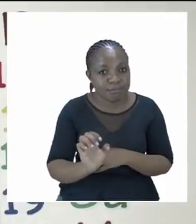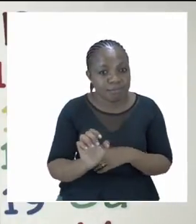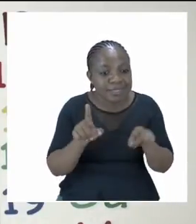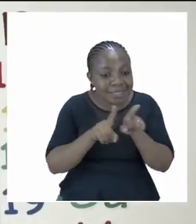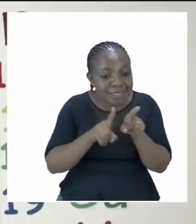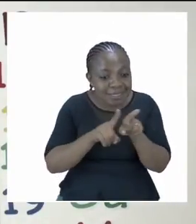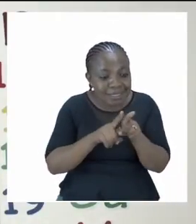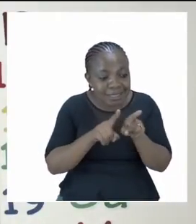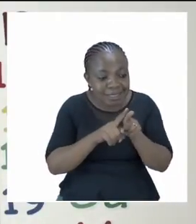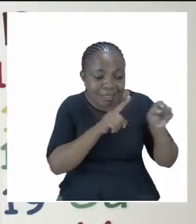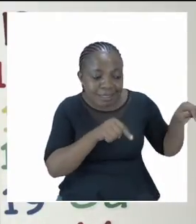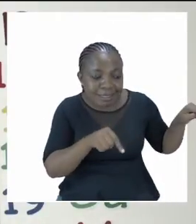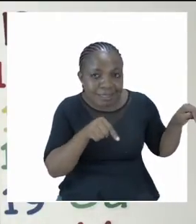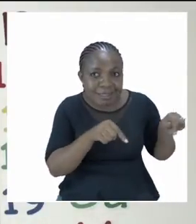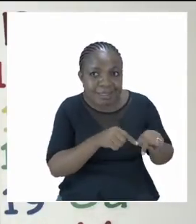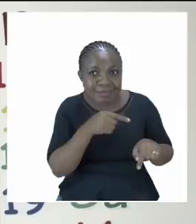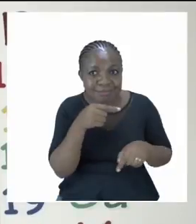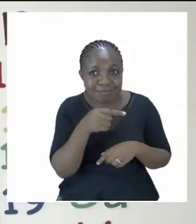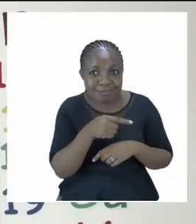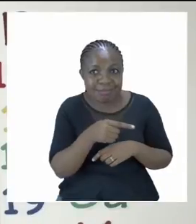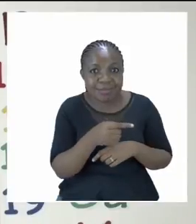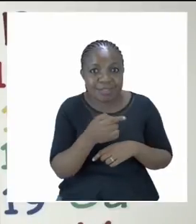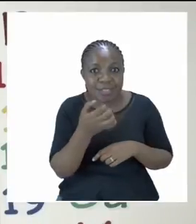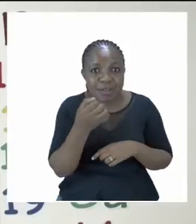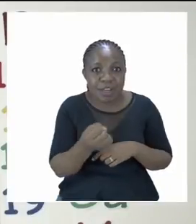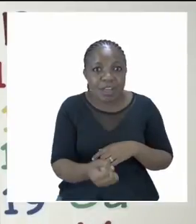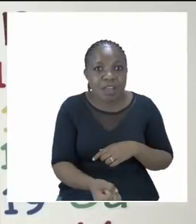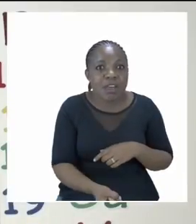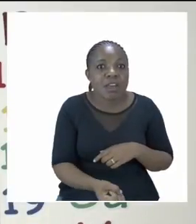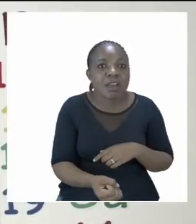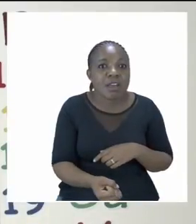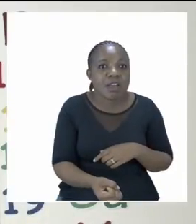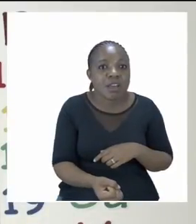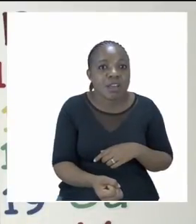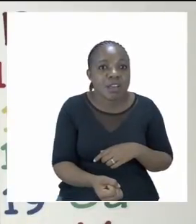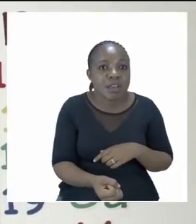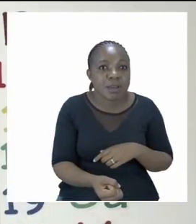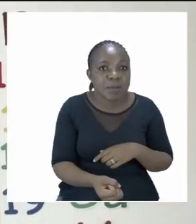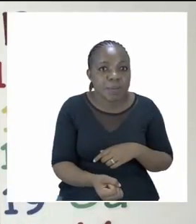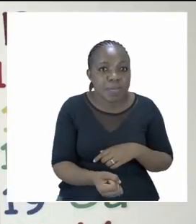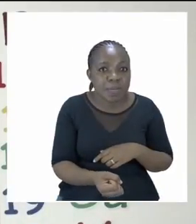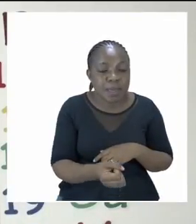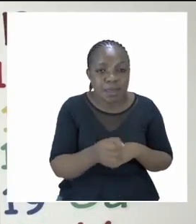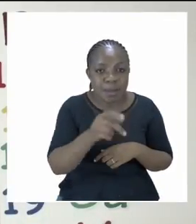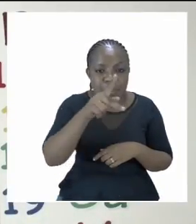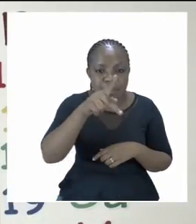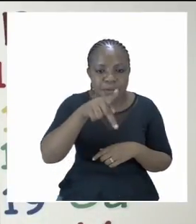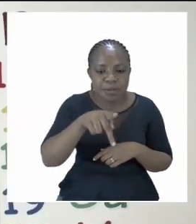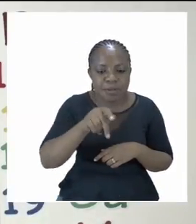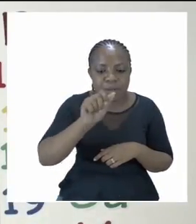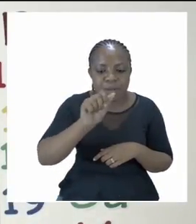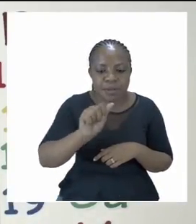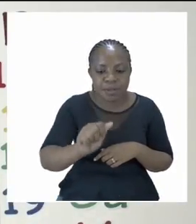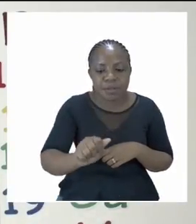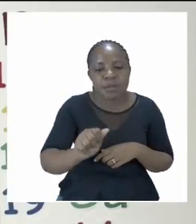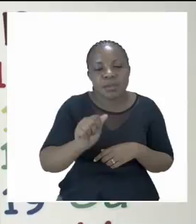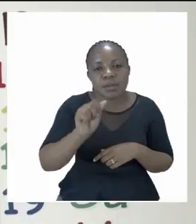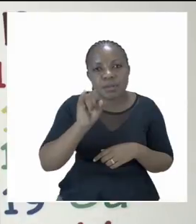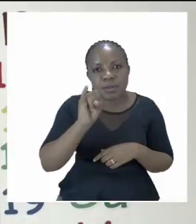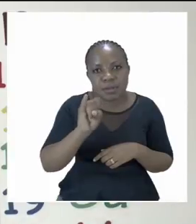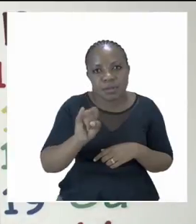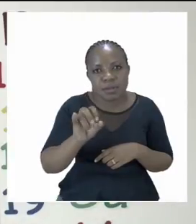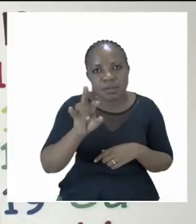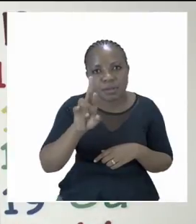board, a pair of giraffes. Now when we mean pair, we mean that it is 2